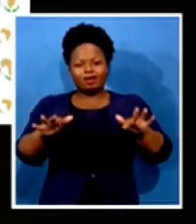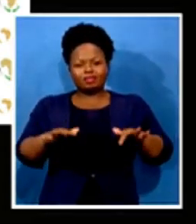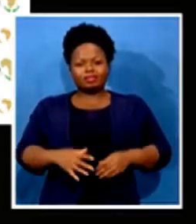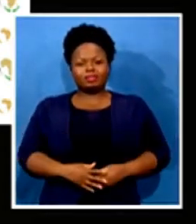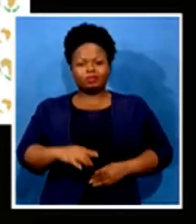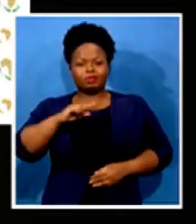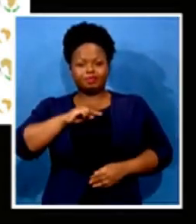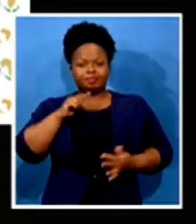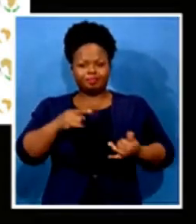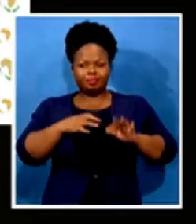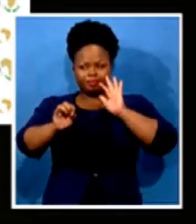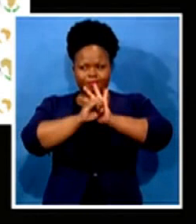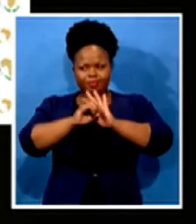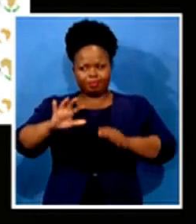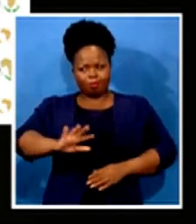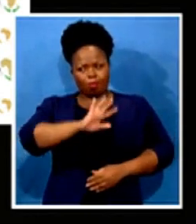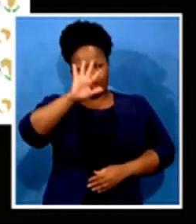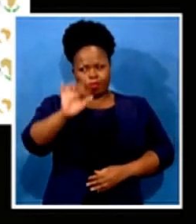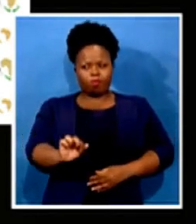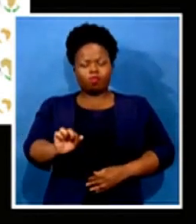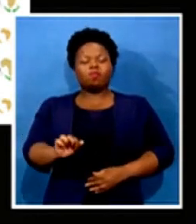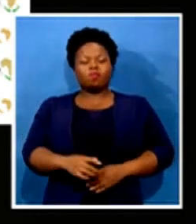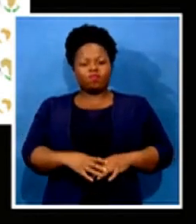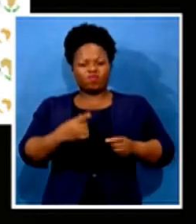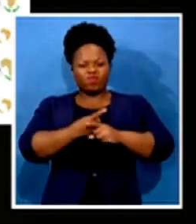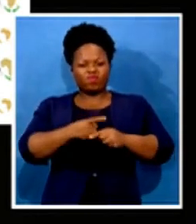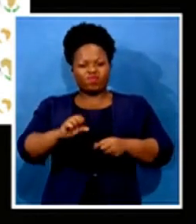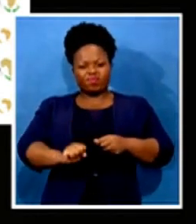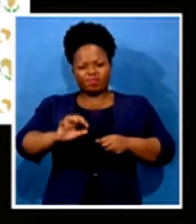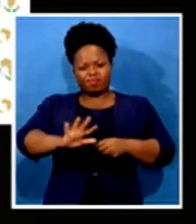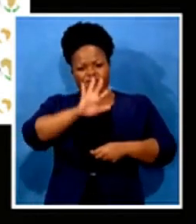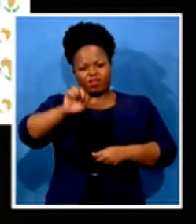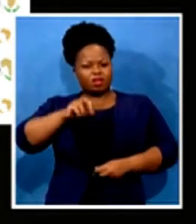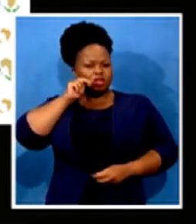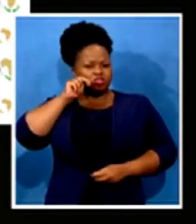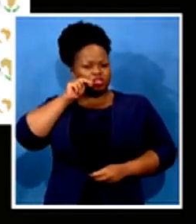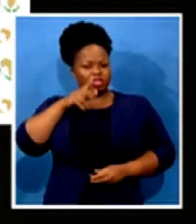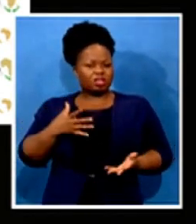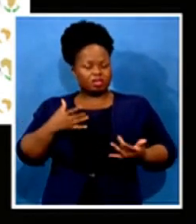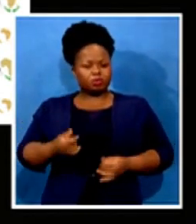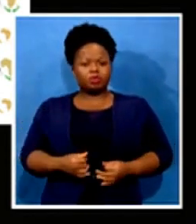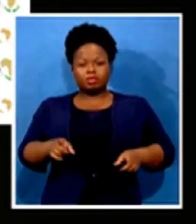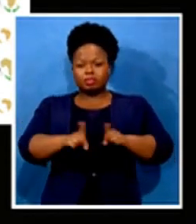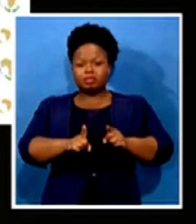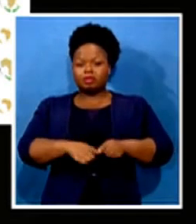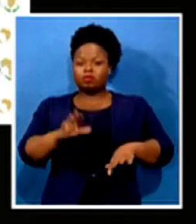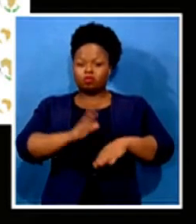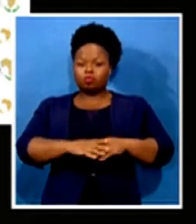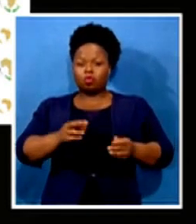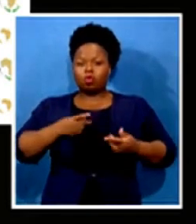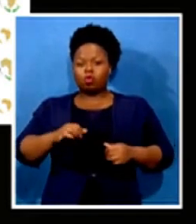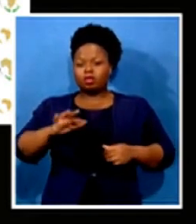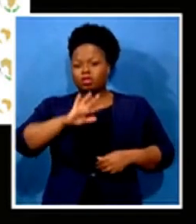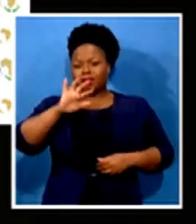in Nigeria and South Africa? Is more genome sequencing needed in Africa to track these